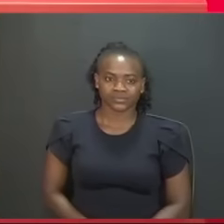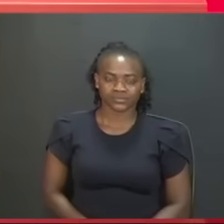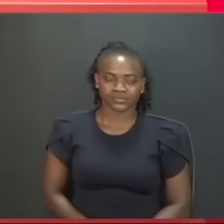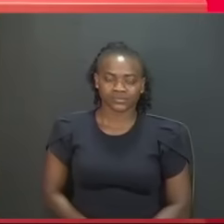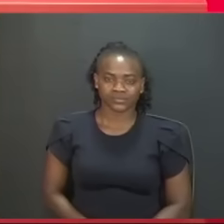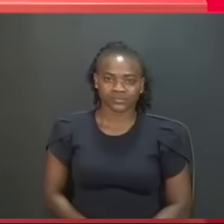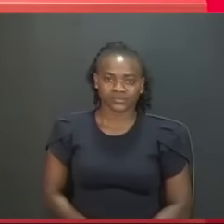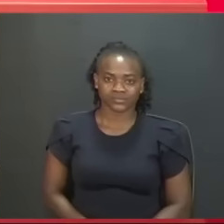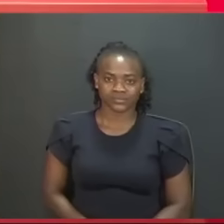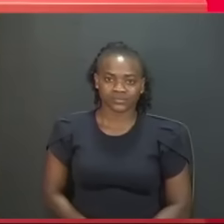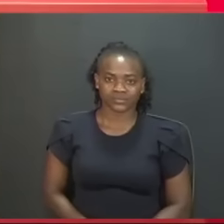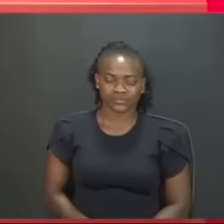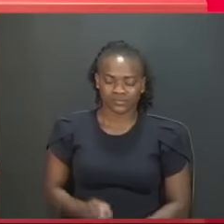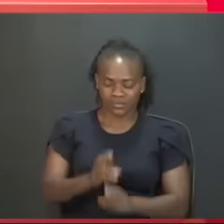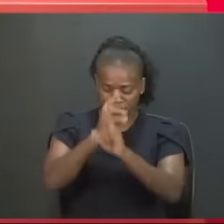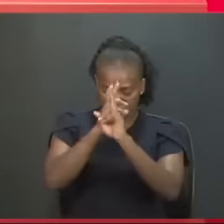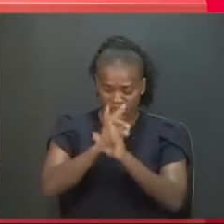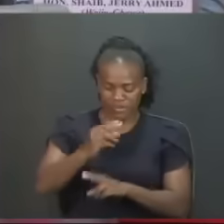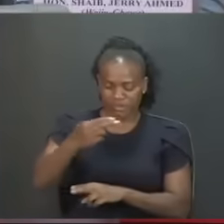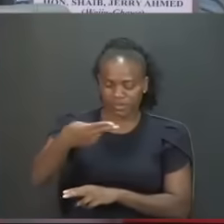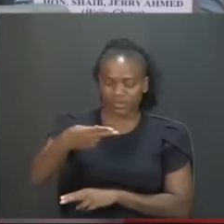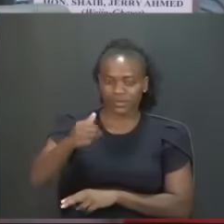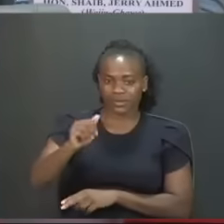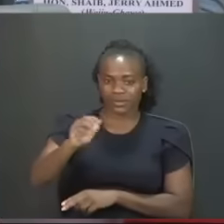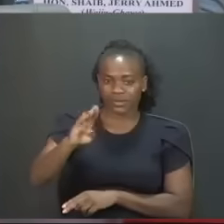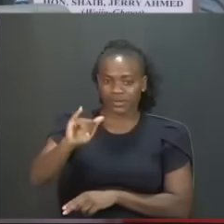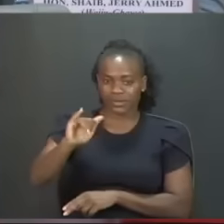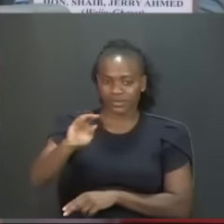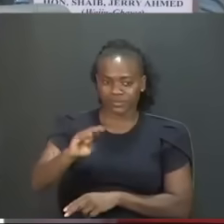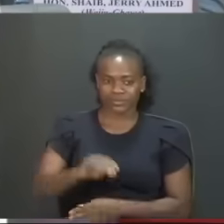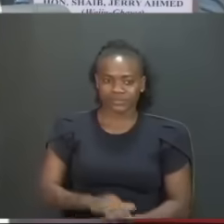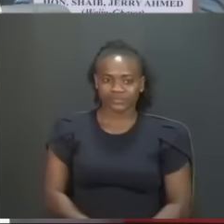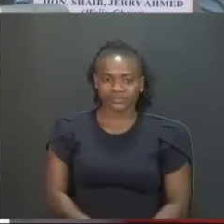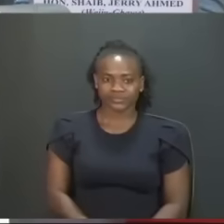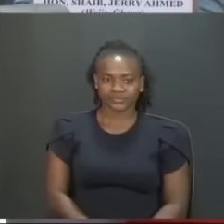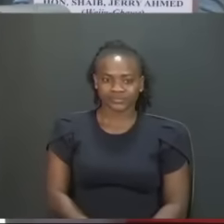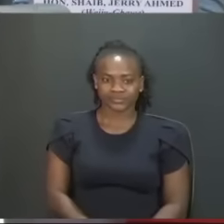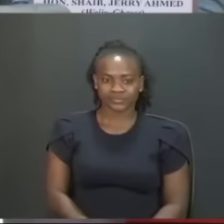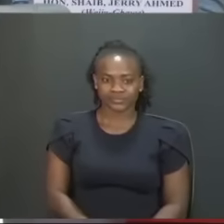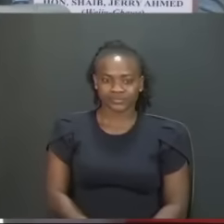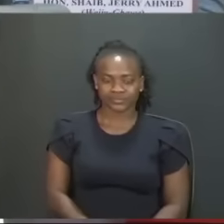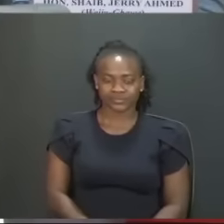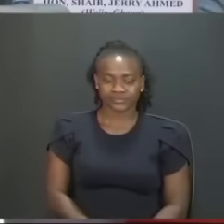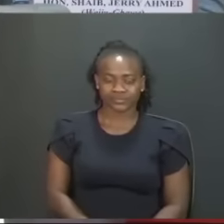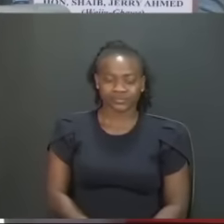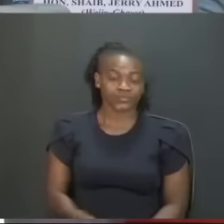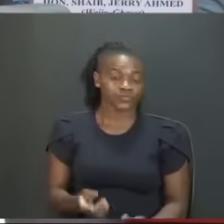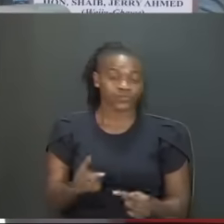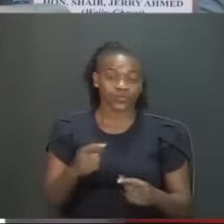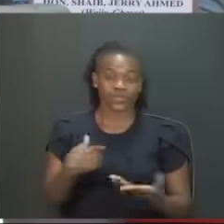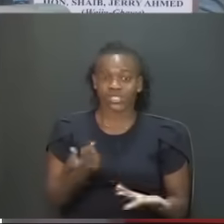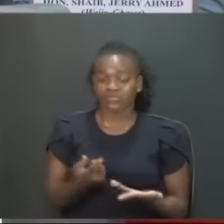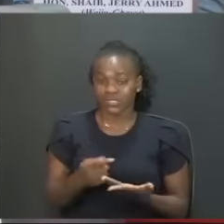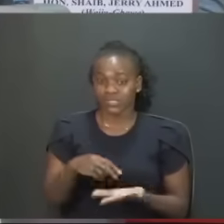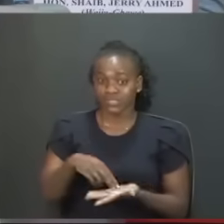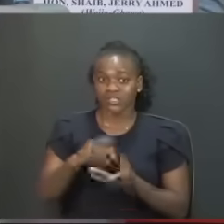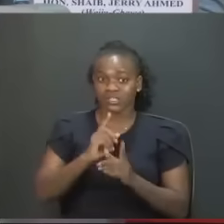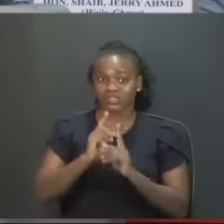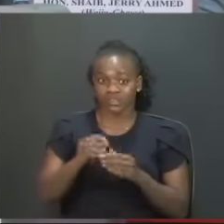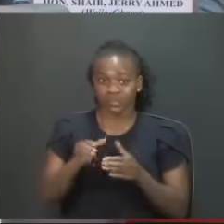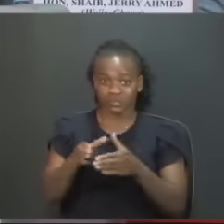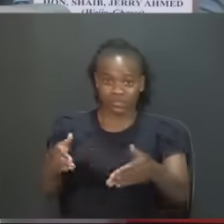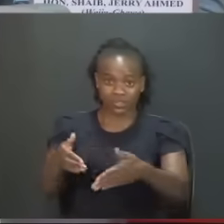Yes, Honorable Habib. Mr. Speaker, when I raised my issue, the majority